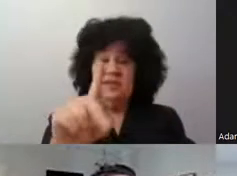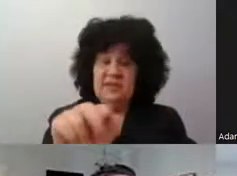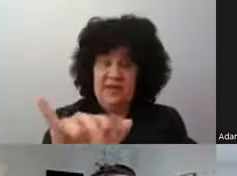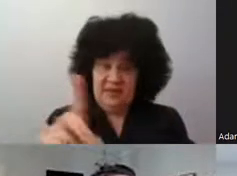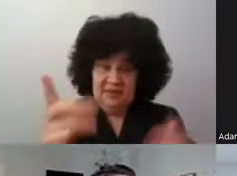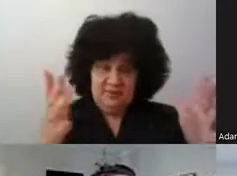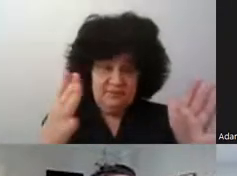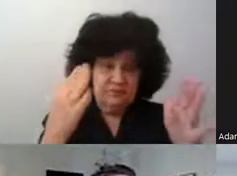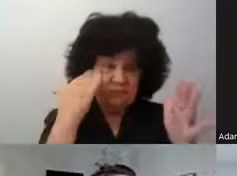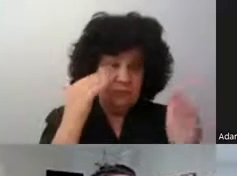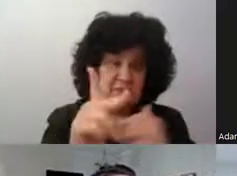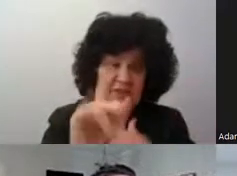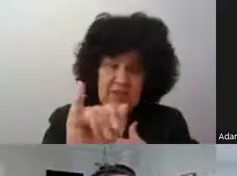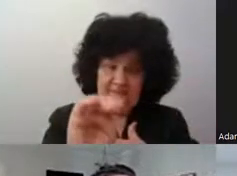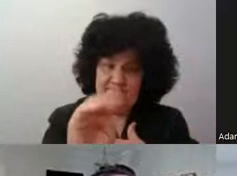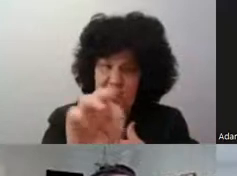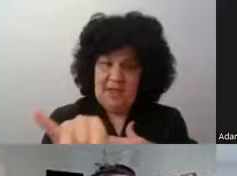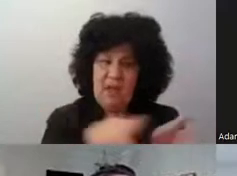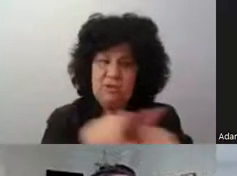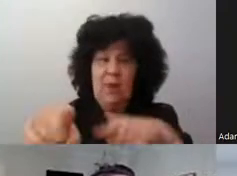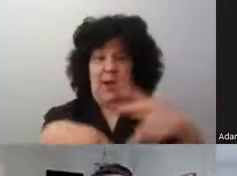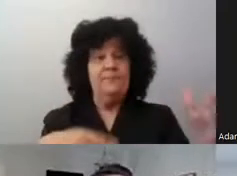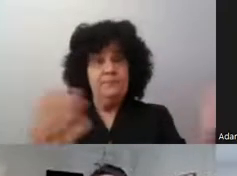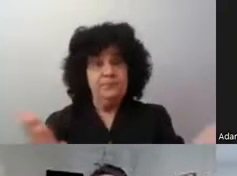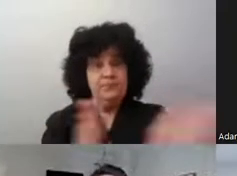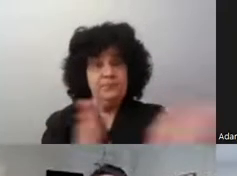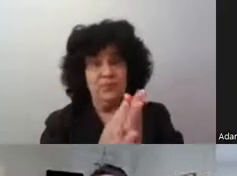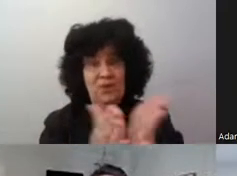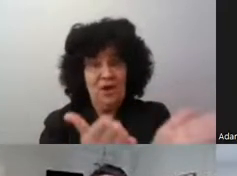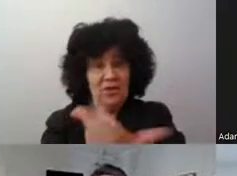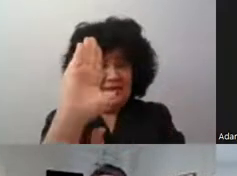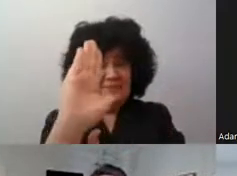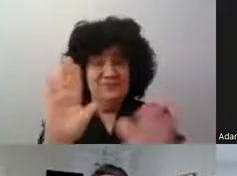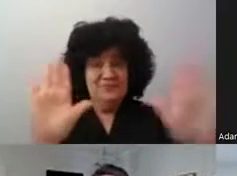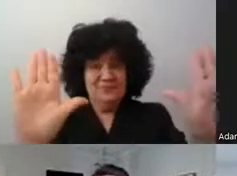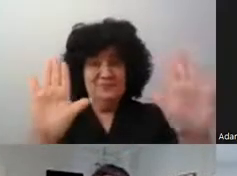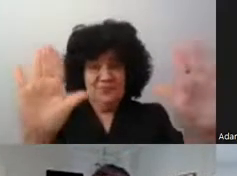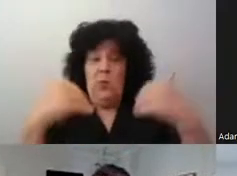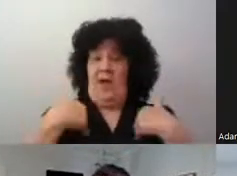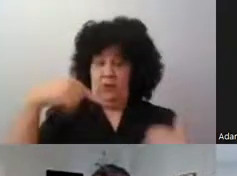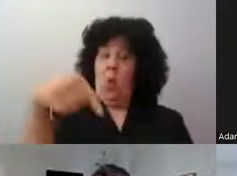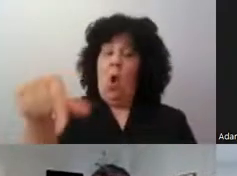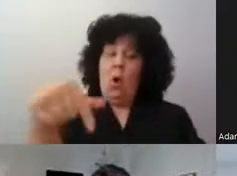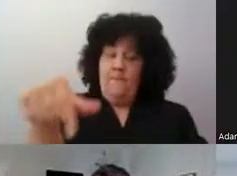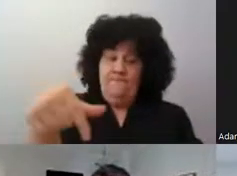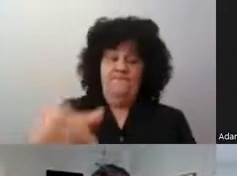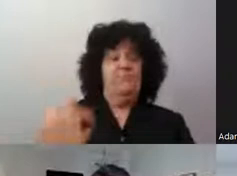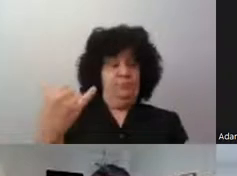know Kimberly is out as well. All righty. Very well. So we have a quorum. So let's